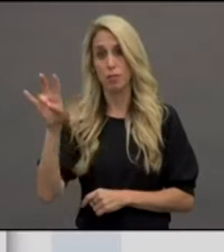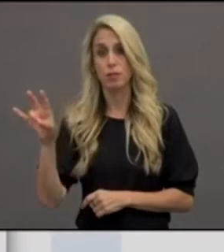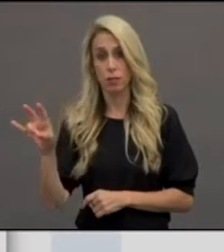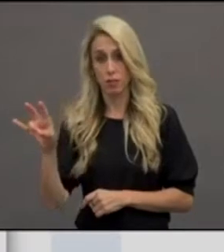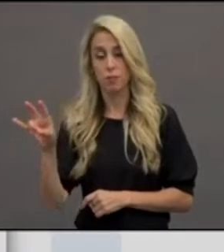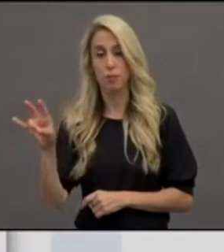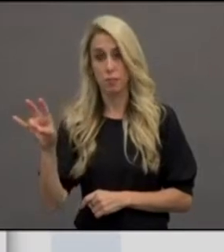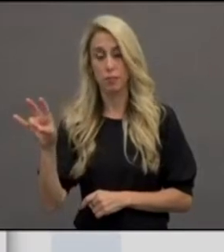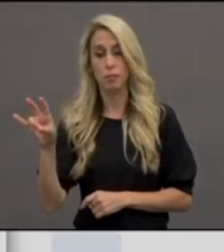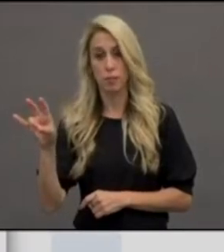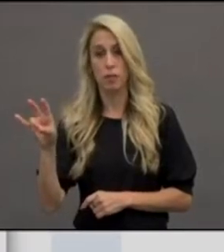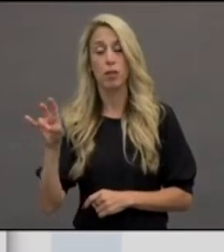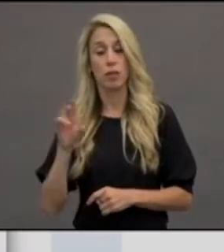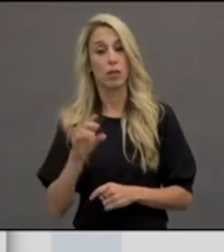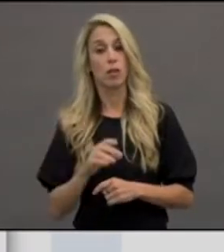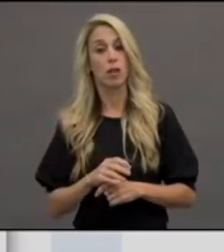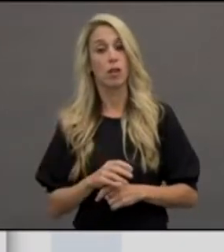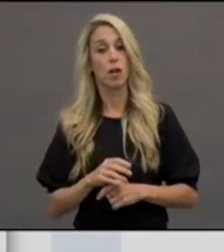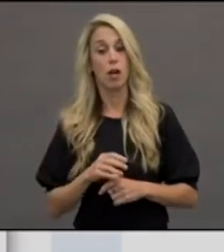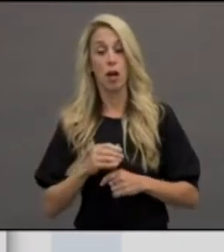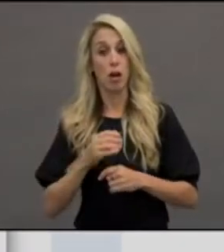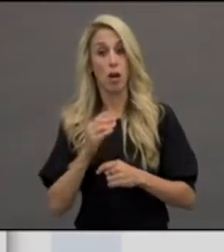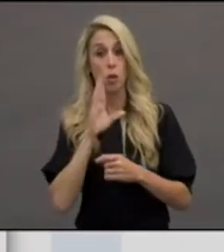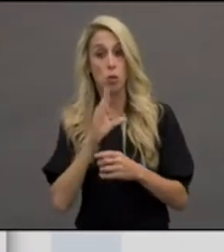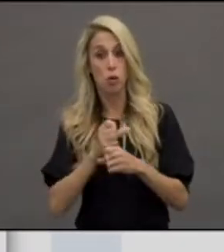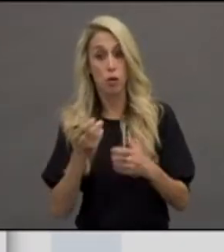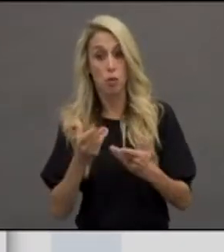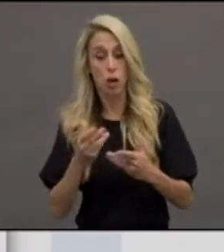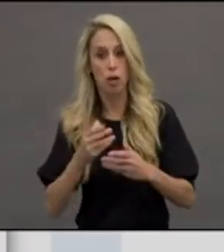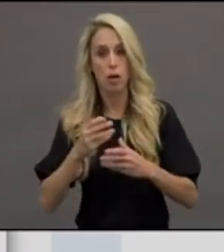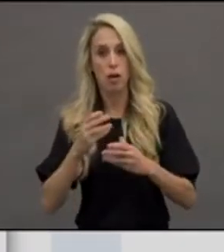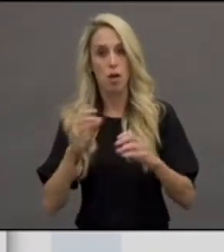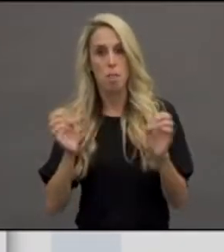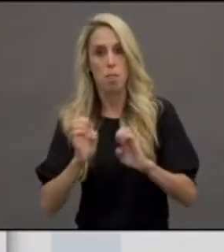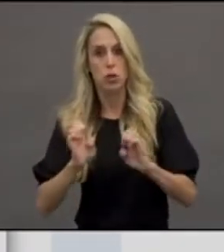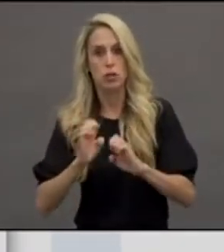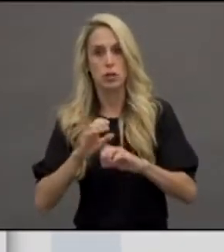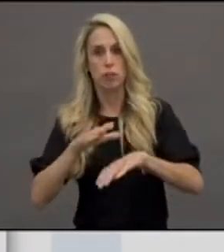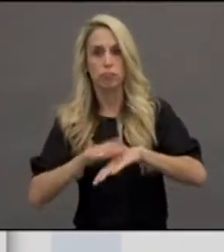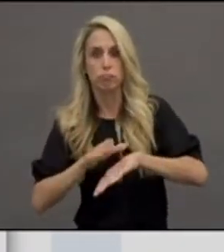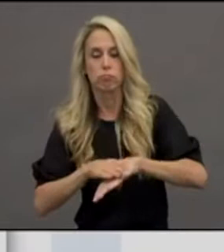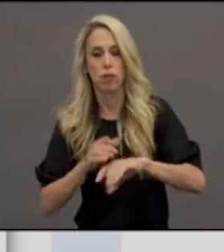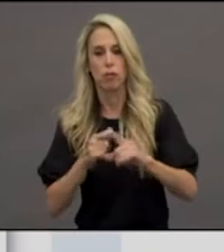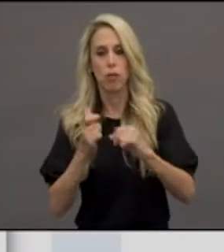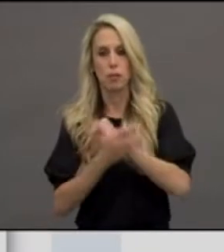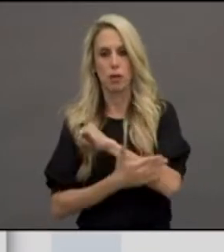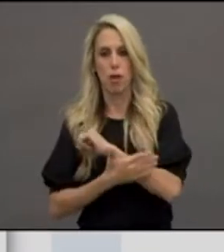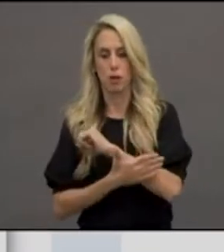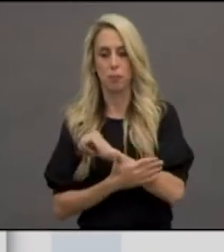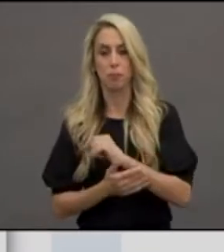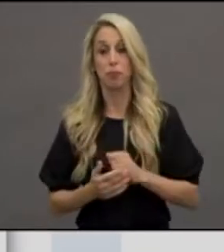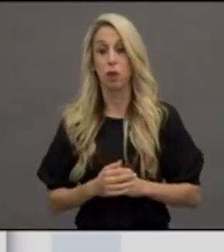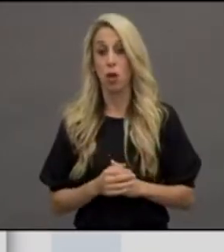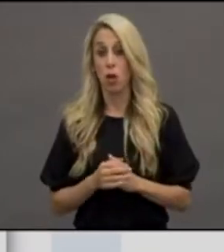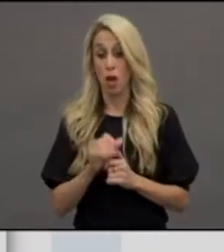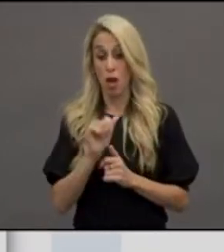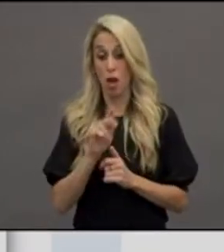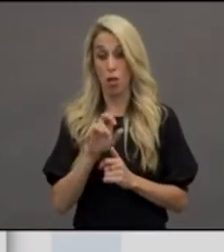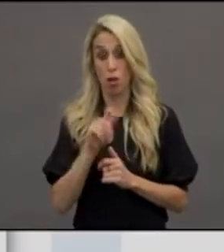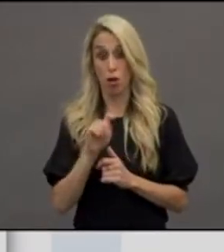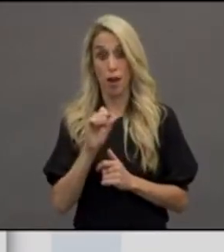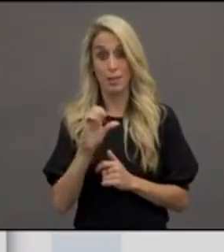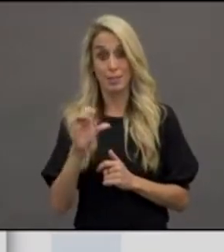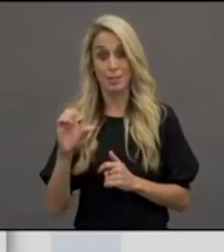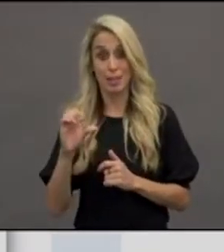888-777, and you will receive emergency alerts from the county. Now, one great thing about Alert SCC,